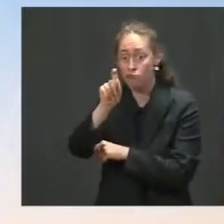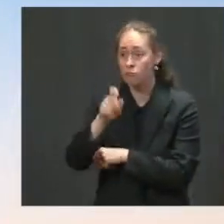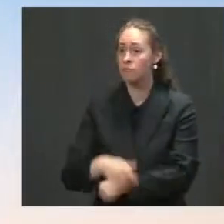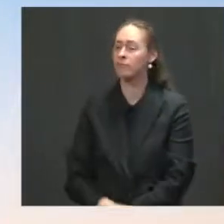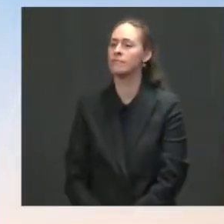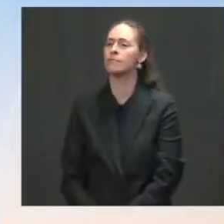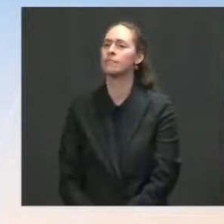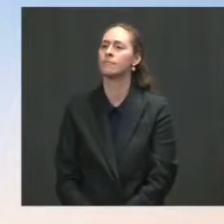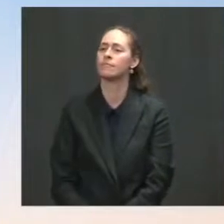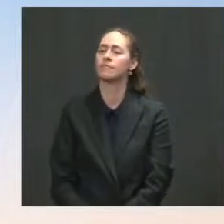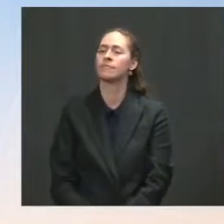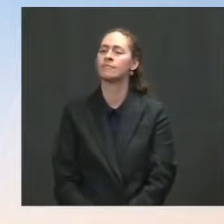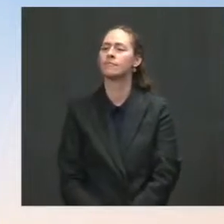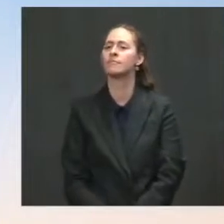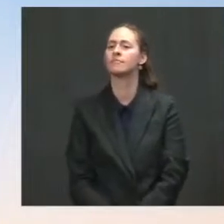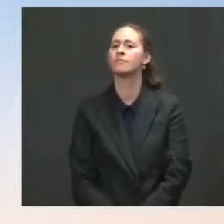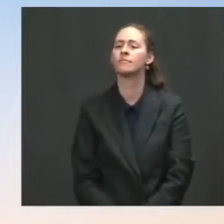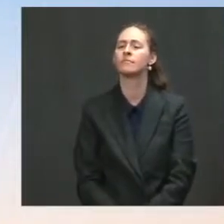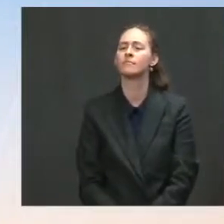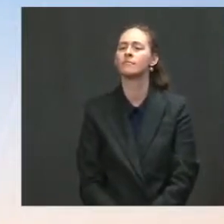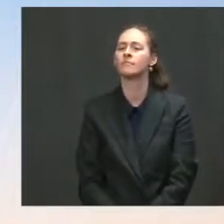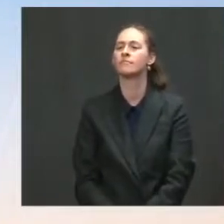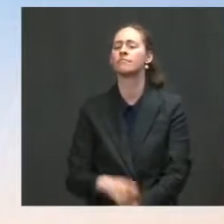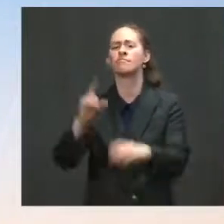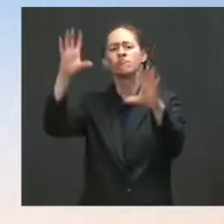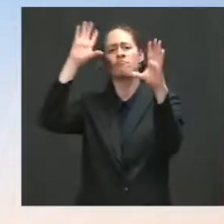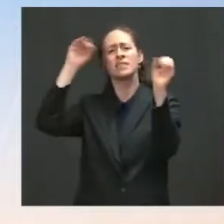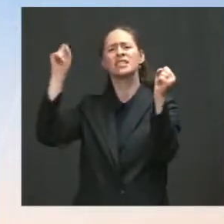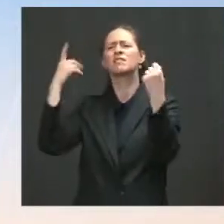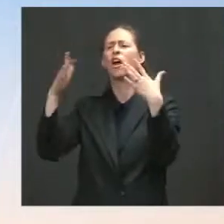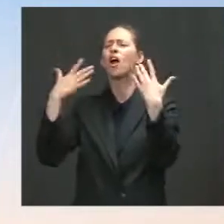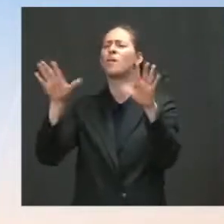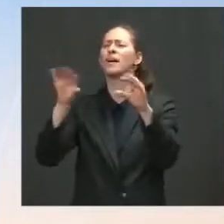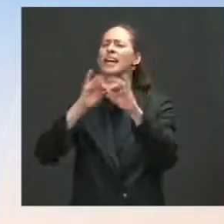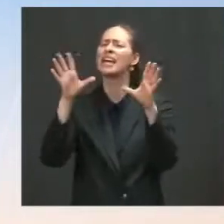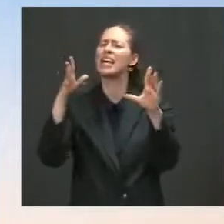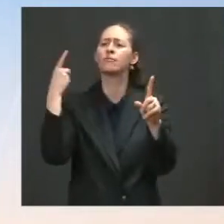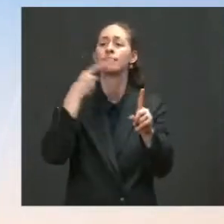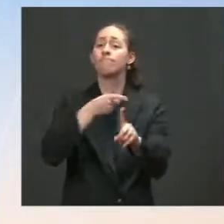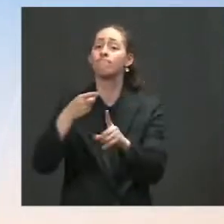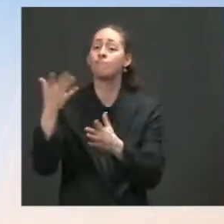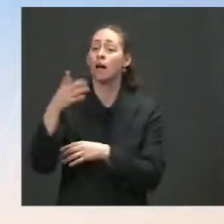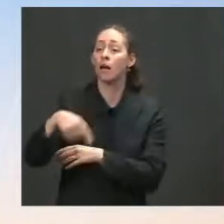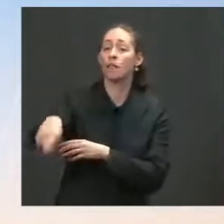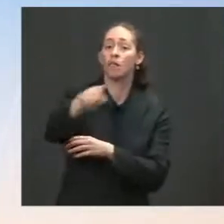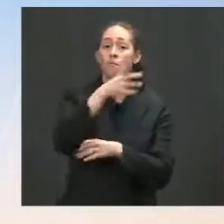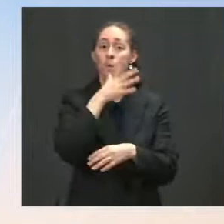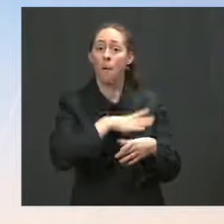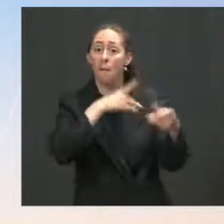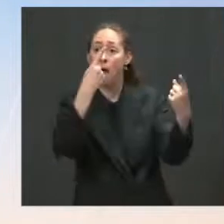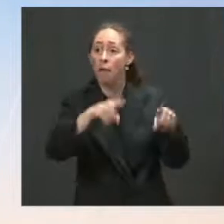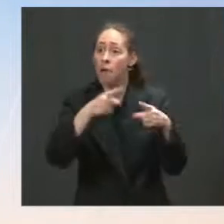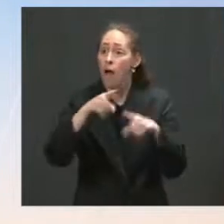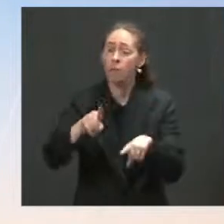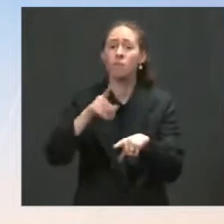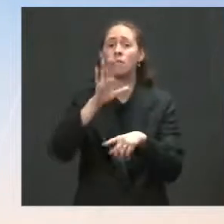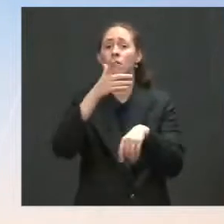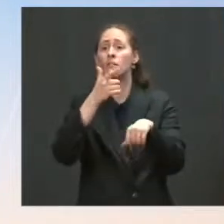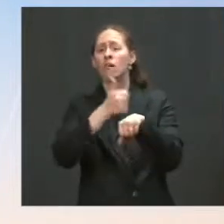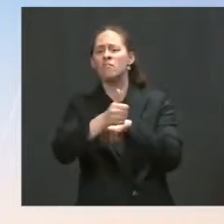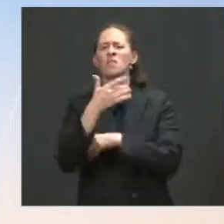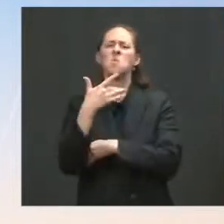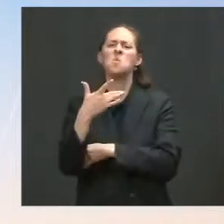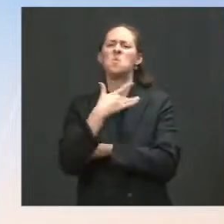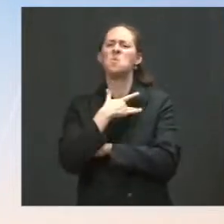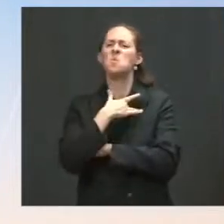and outspoken about the importance of women being respected and having their voices heard and being allowed to tell their stories